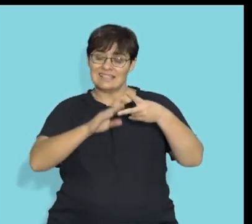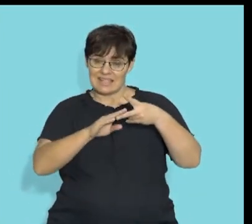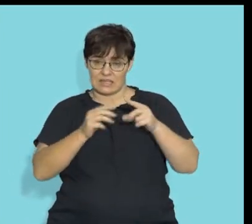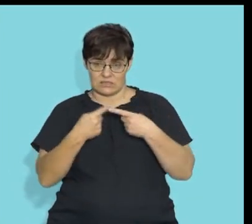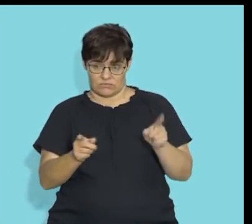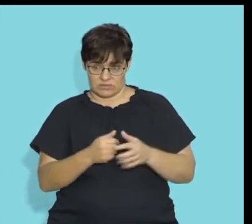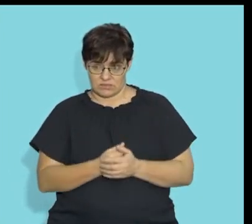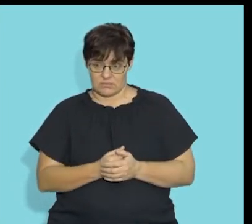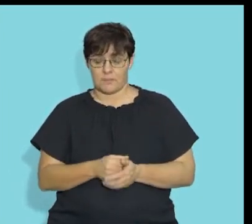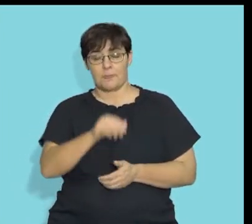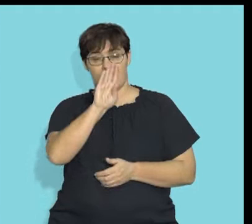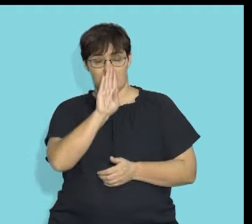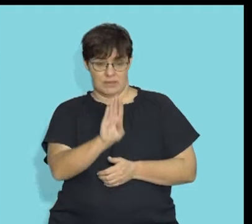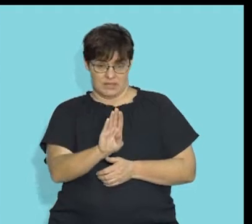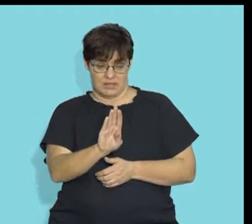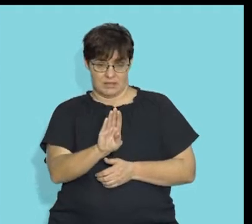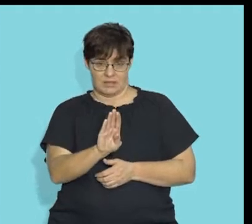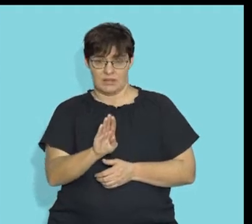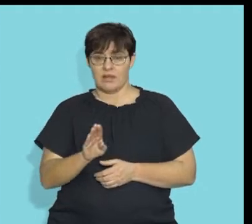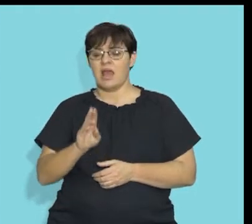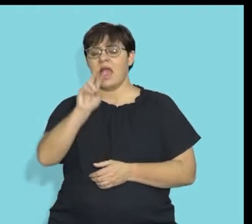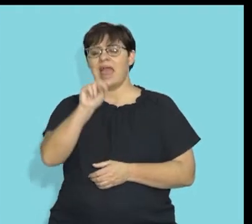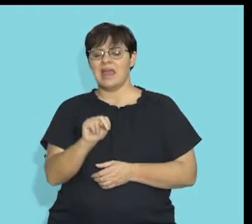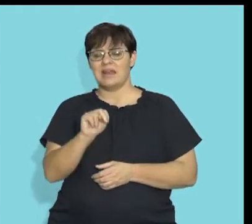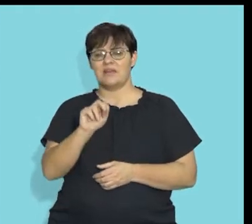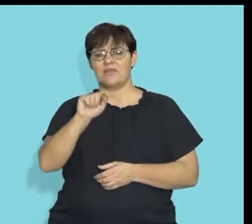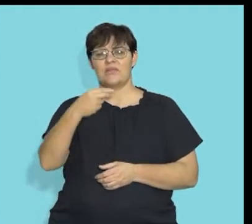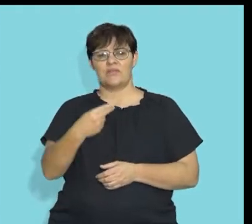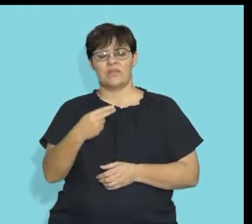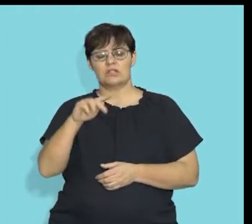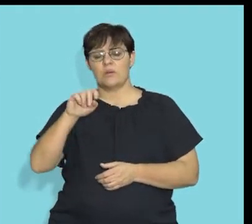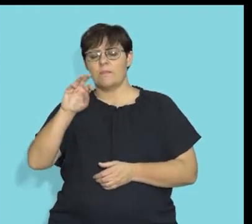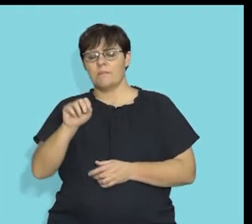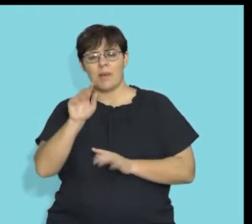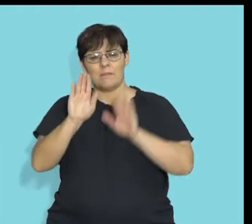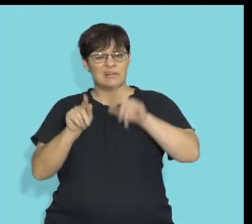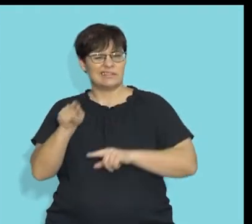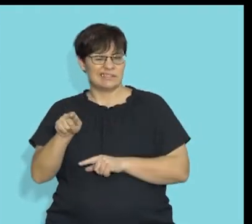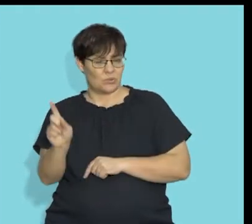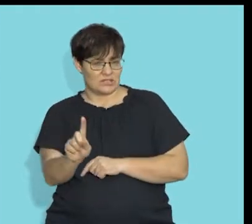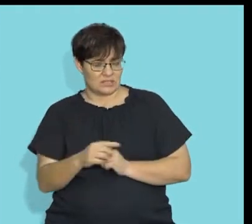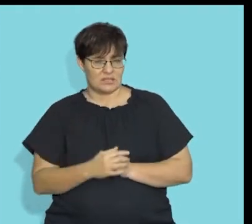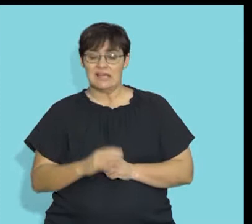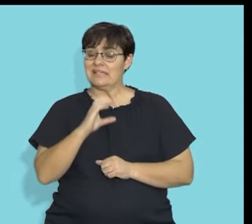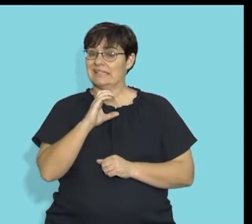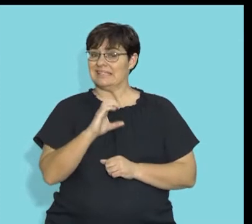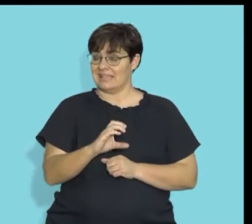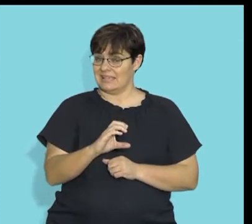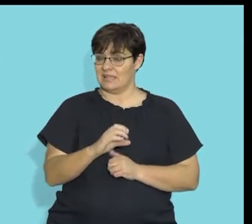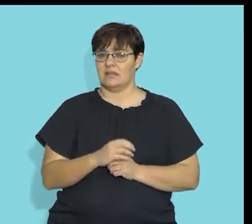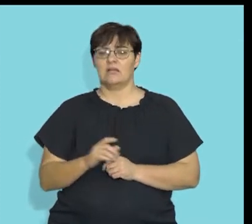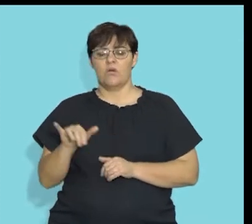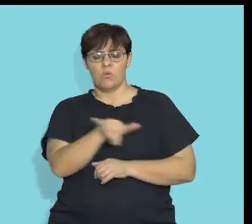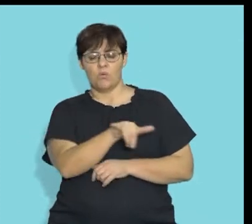sequence. B is asking us to determine the nth term of the pattern. And lastly, C is